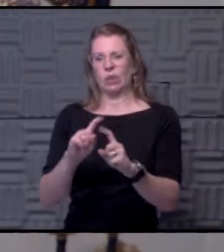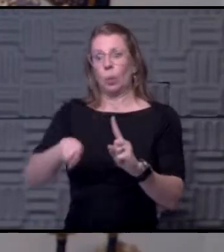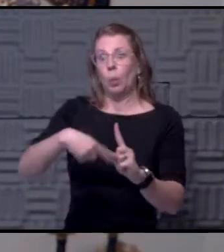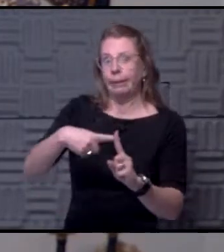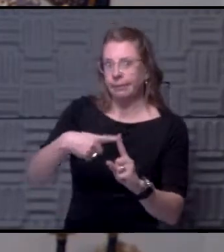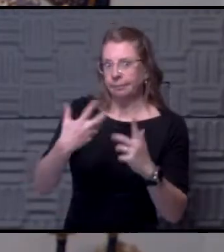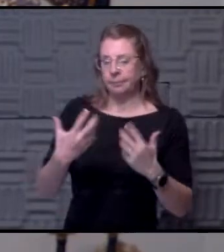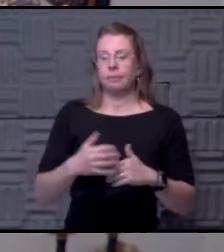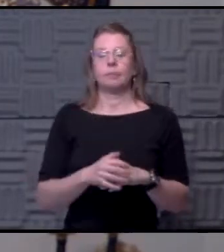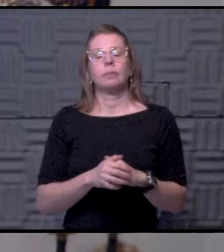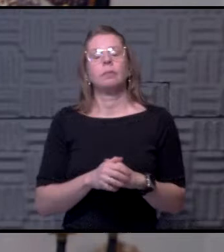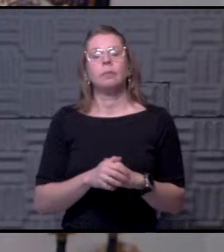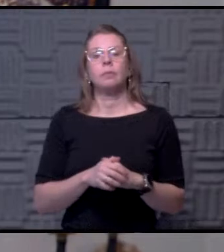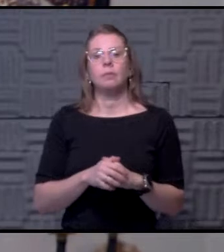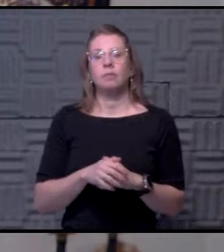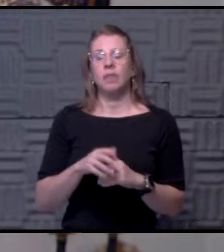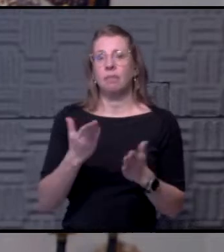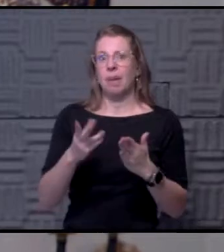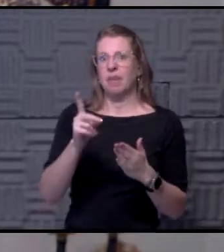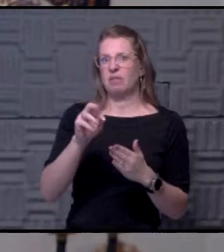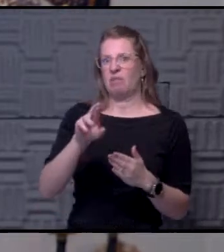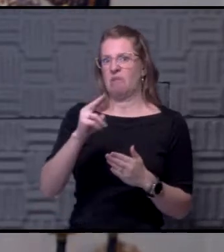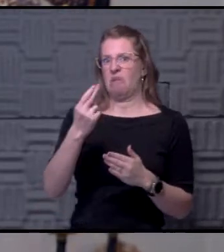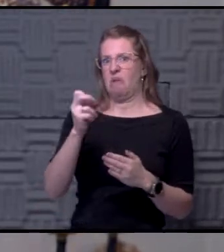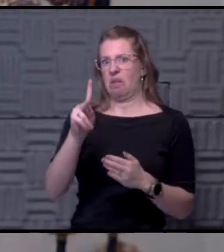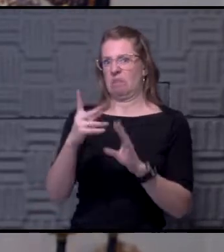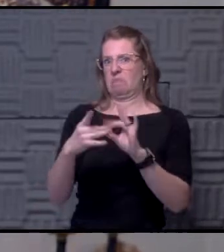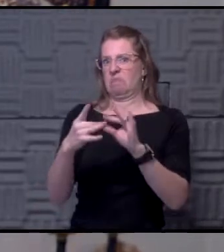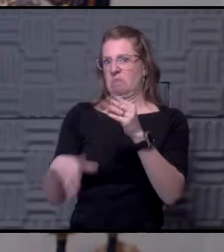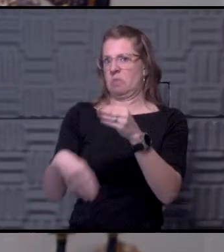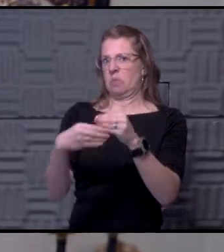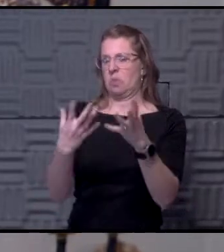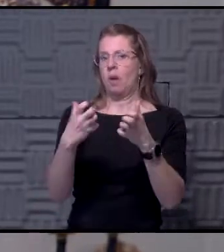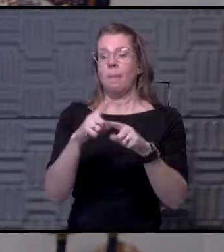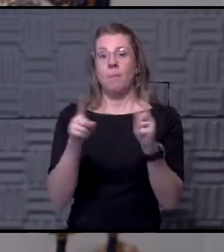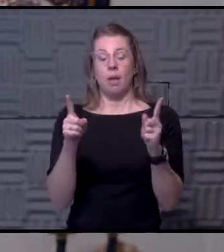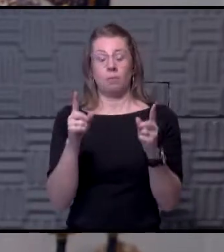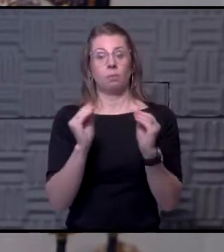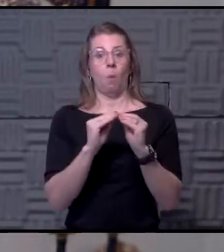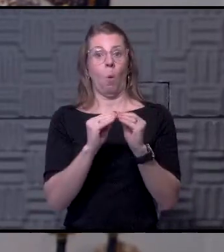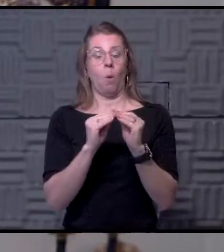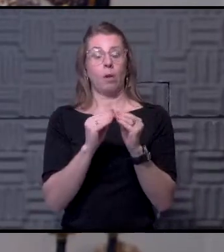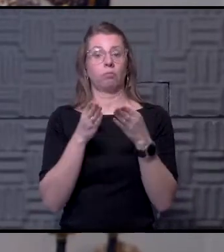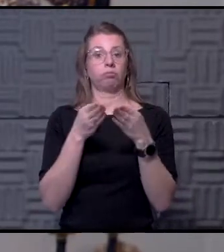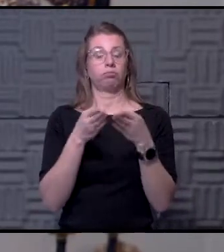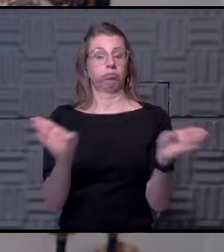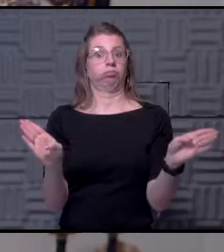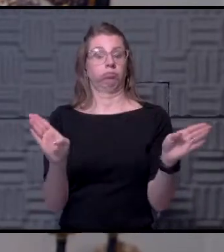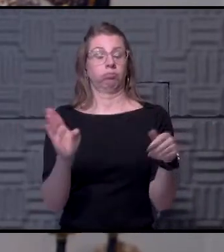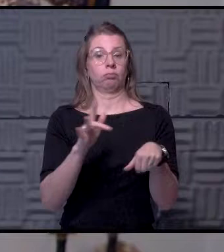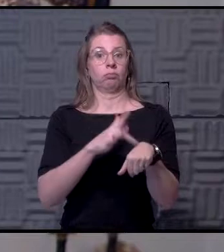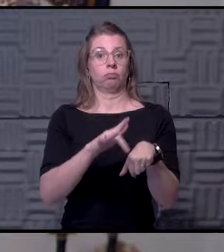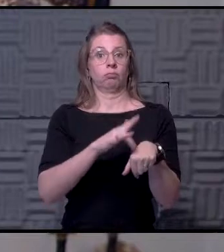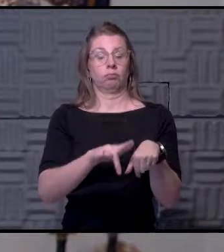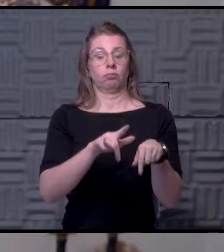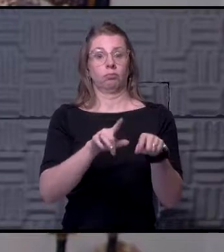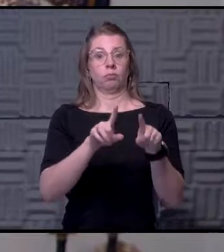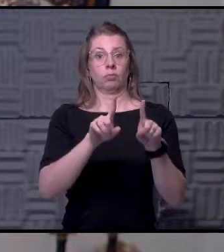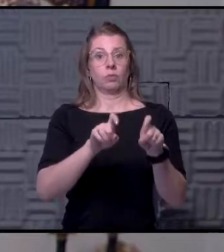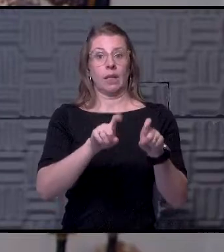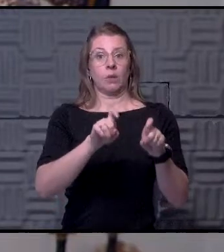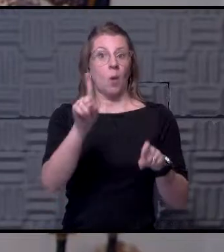the other thing, and Dr. Hawkinson may want to comment on this, is that we're going to have more widely available at home testing options. I